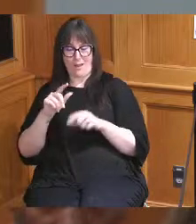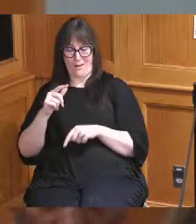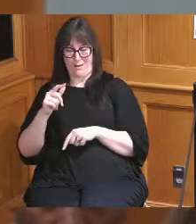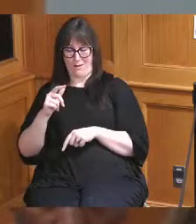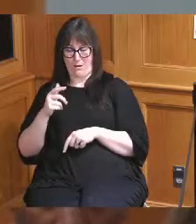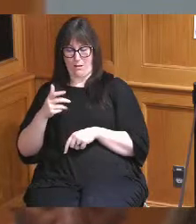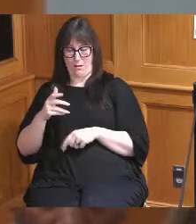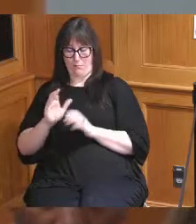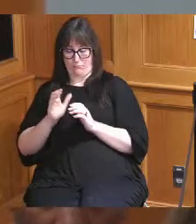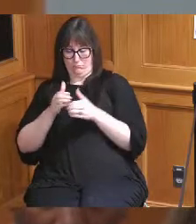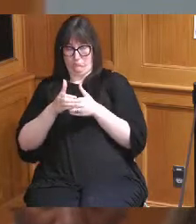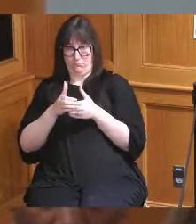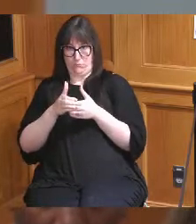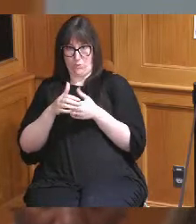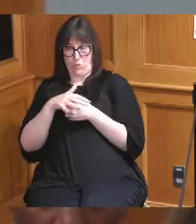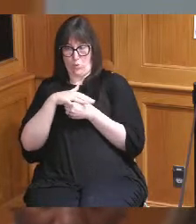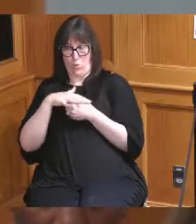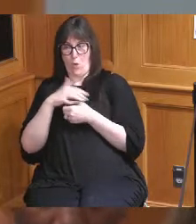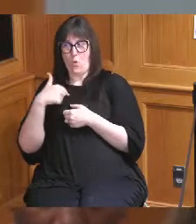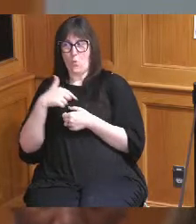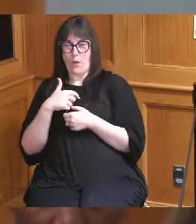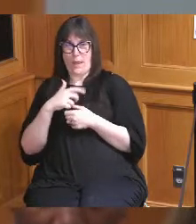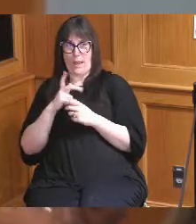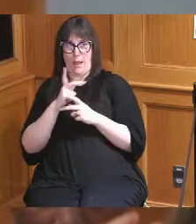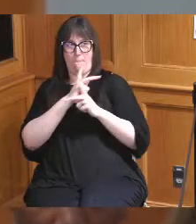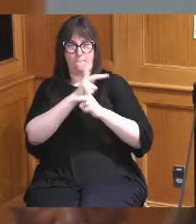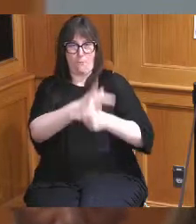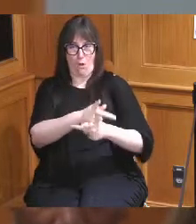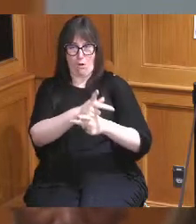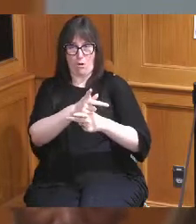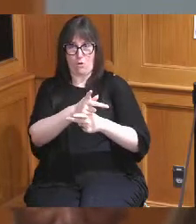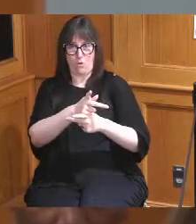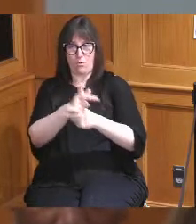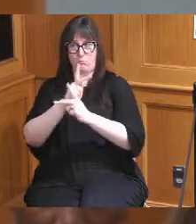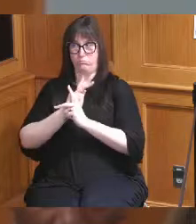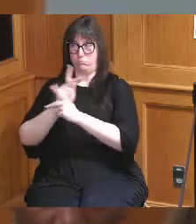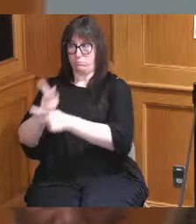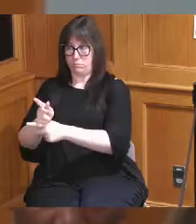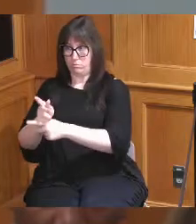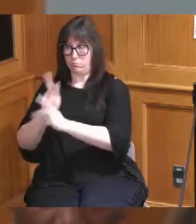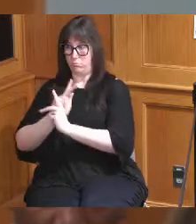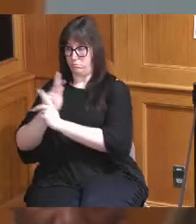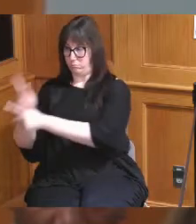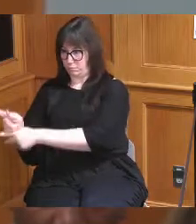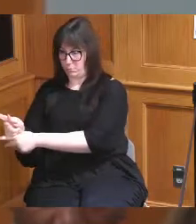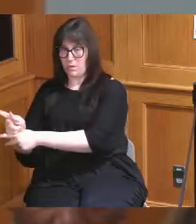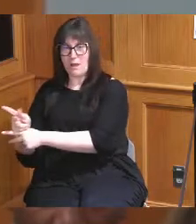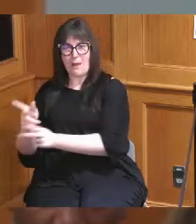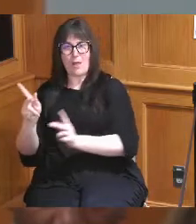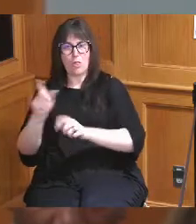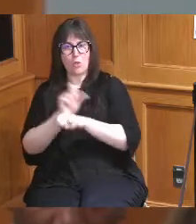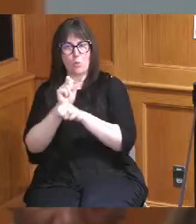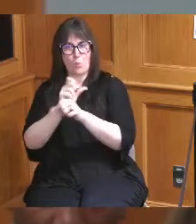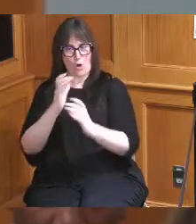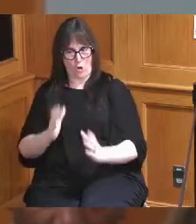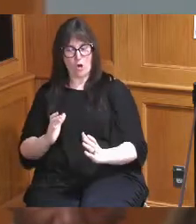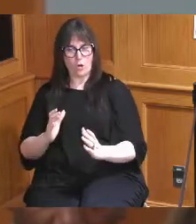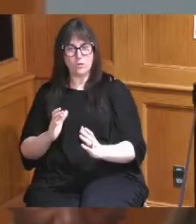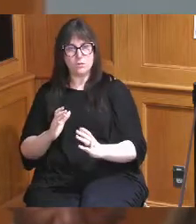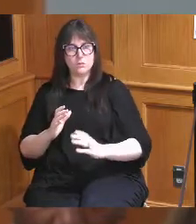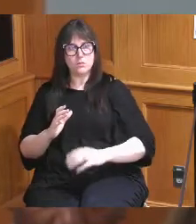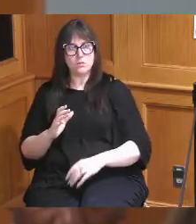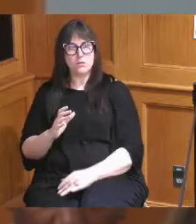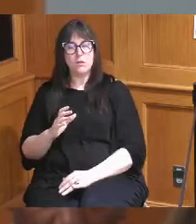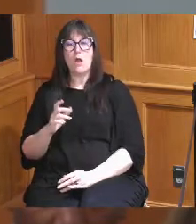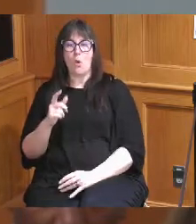and lend our employees out. So and-so is kind of slow, and most of the large companies actually in Cincinnati are IEC, the Deniers